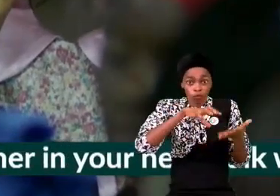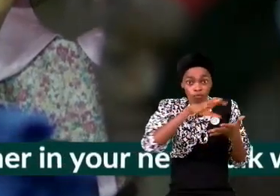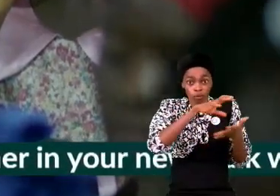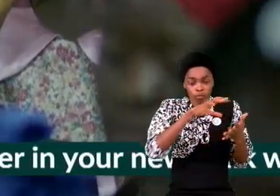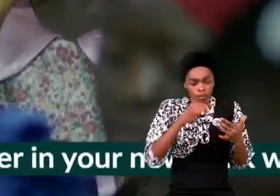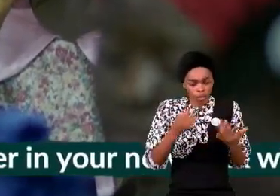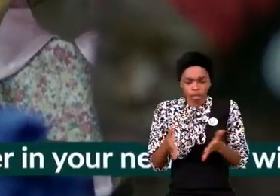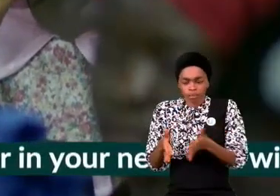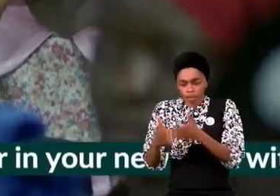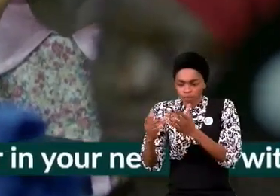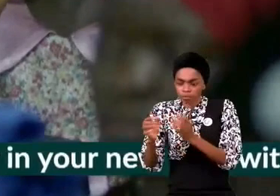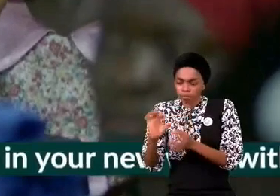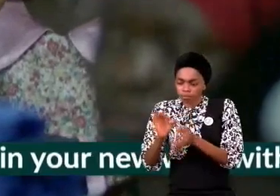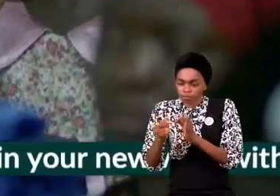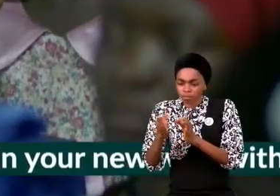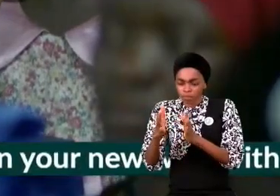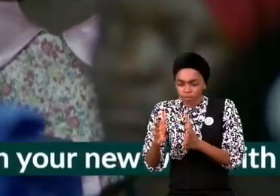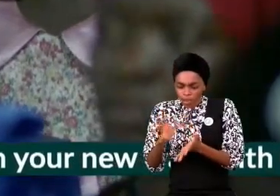Yes, our counselors,